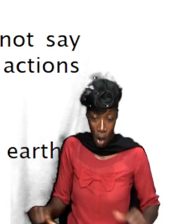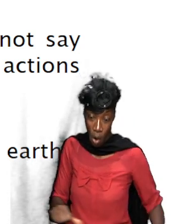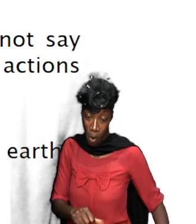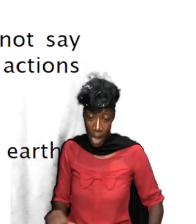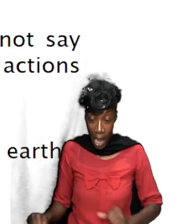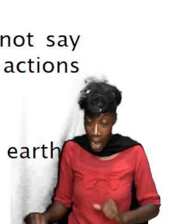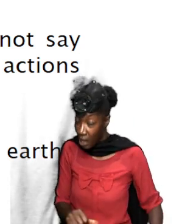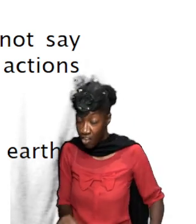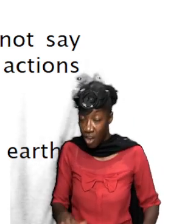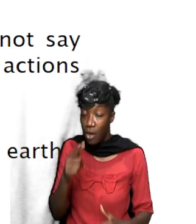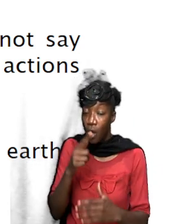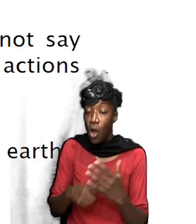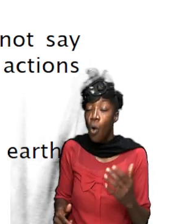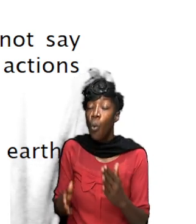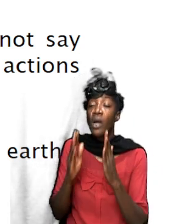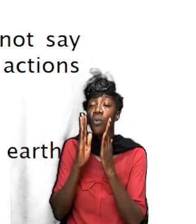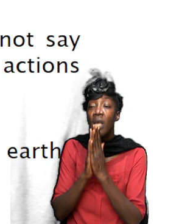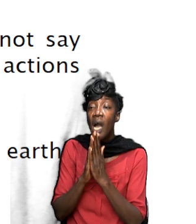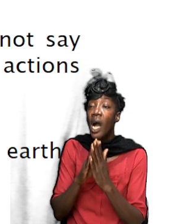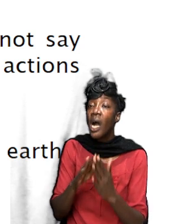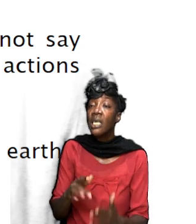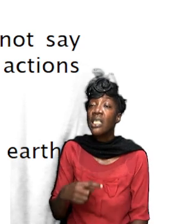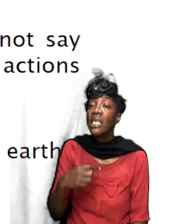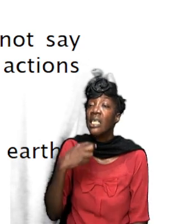we ask for says it.